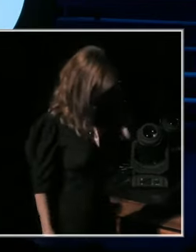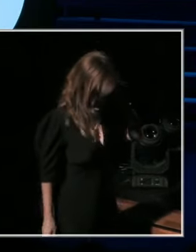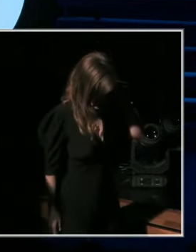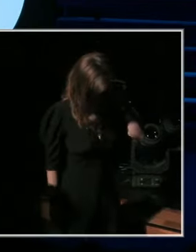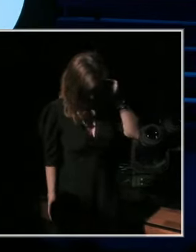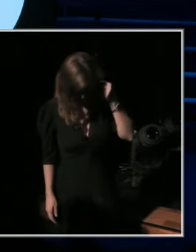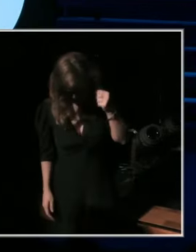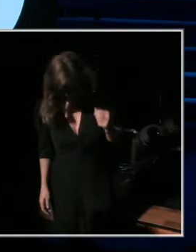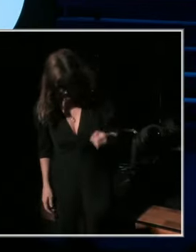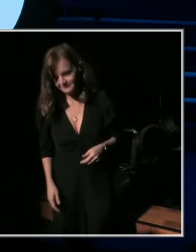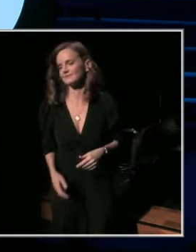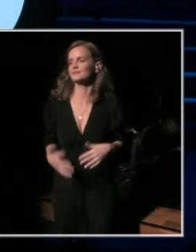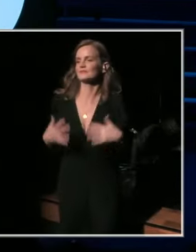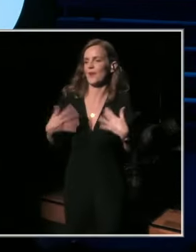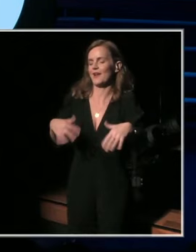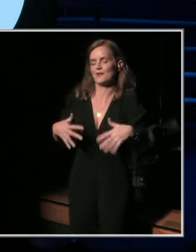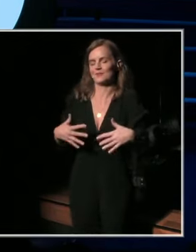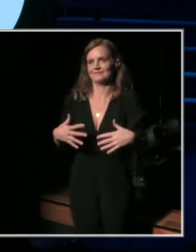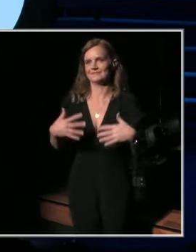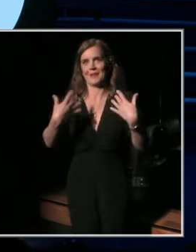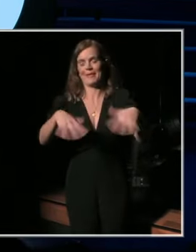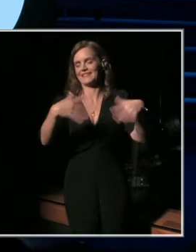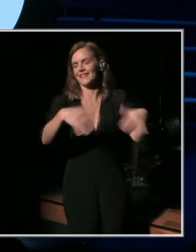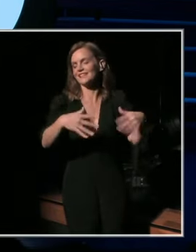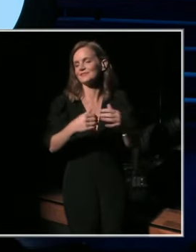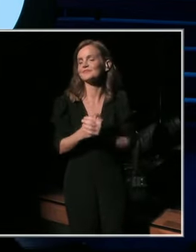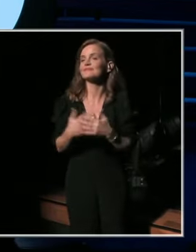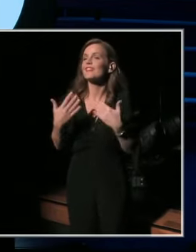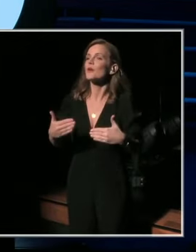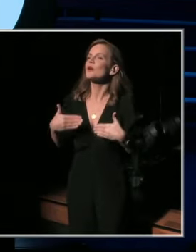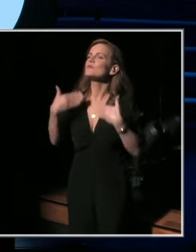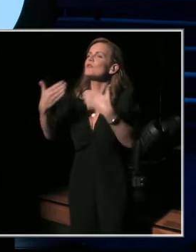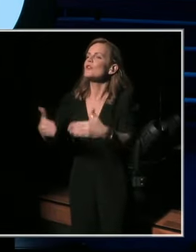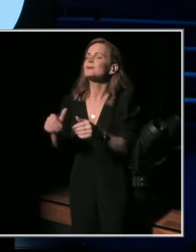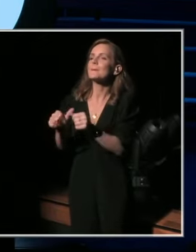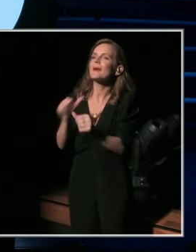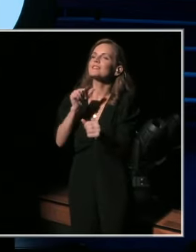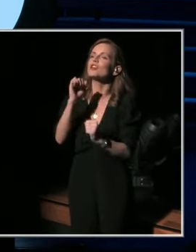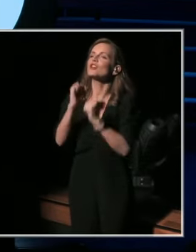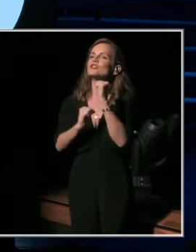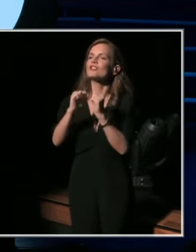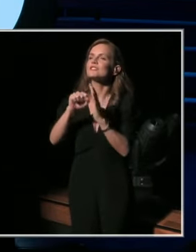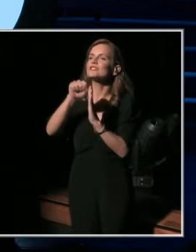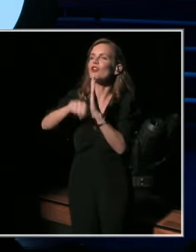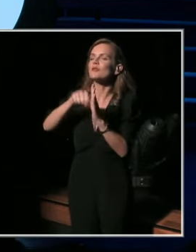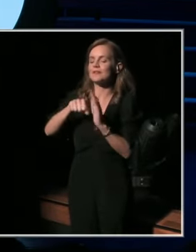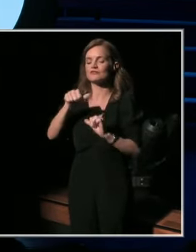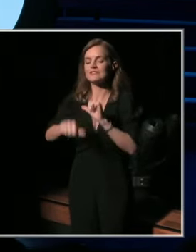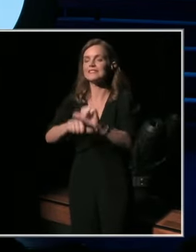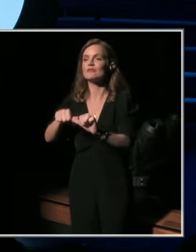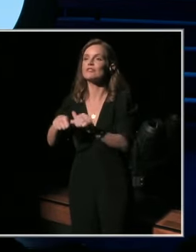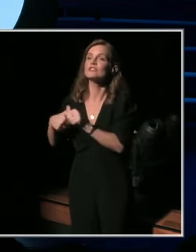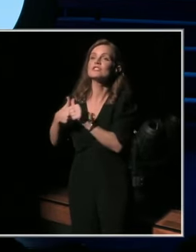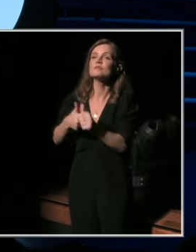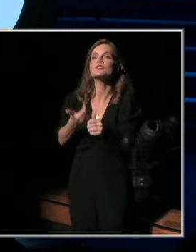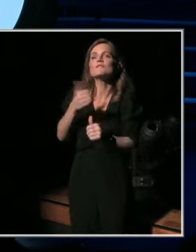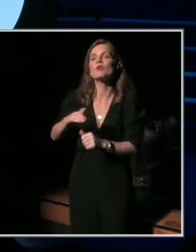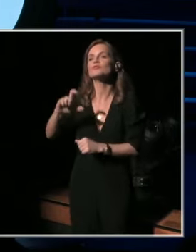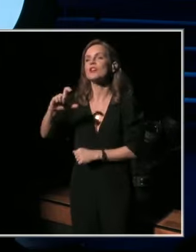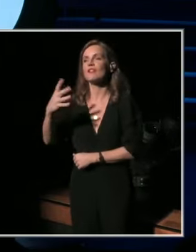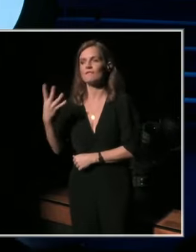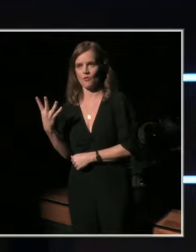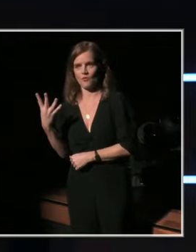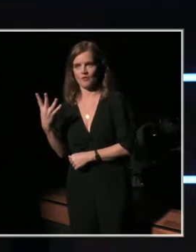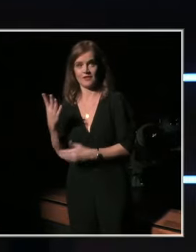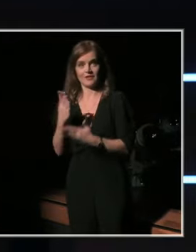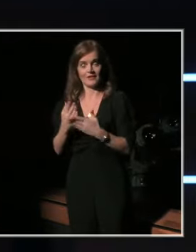Wow, amazing. Now we move on to Best Constructed Documentary Series sponsored by Channel 4. And